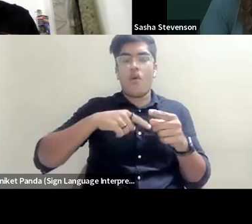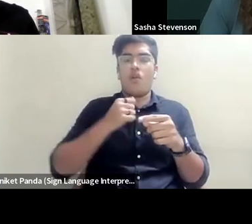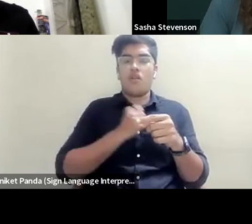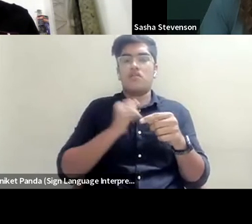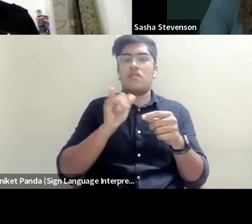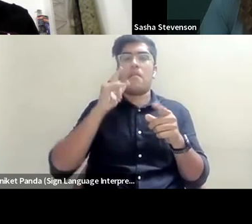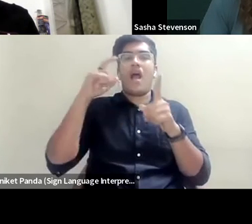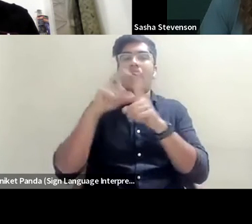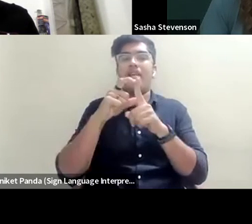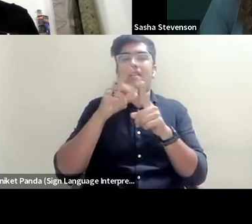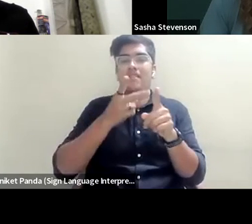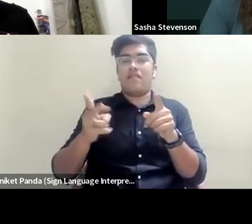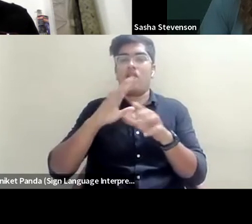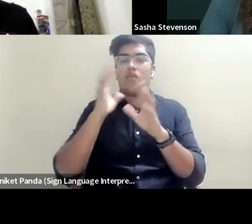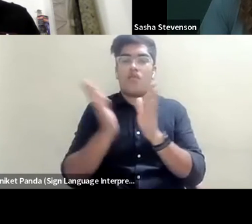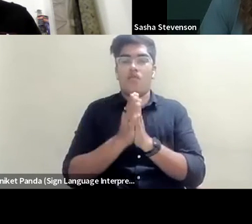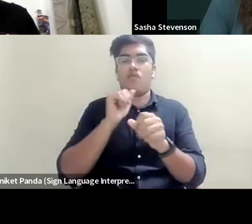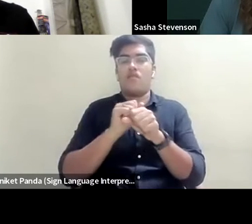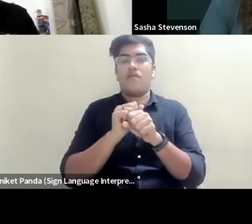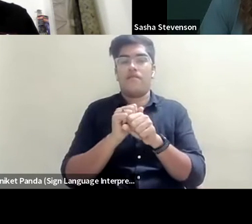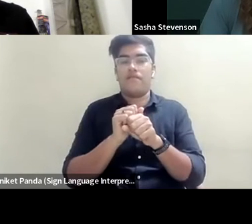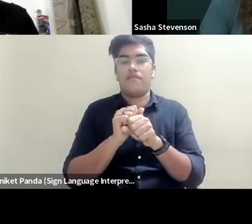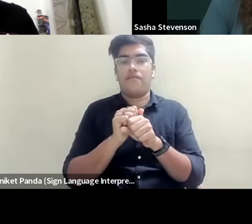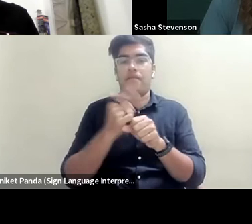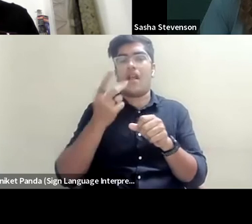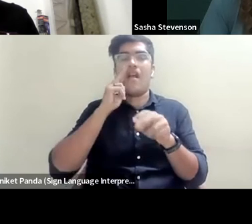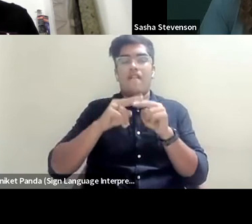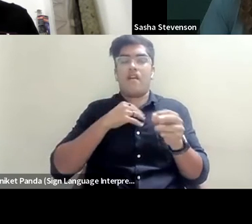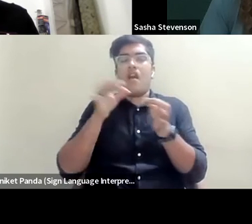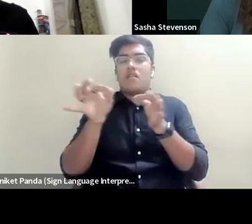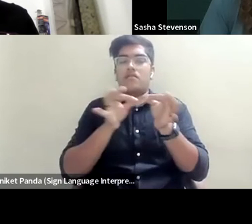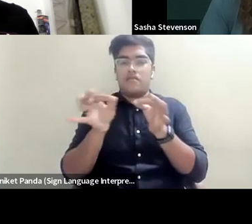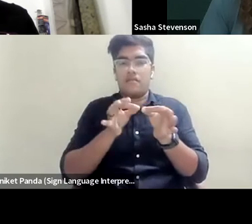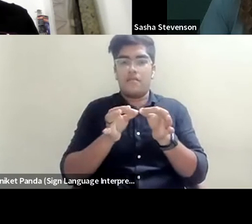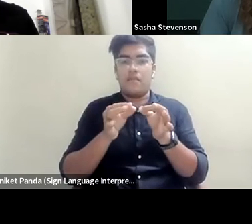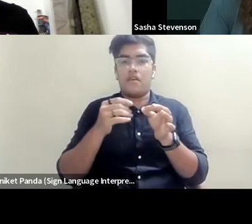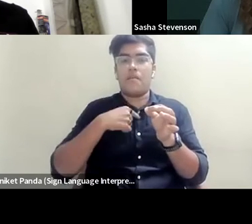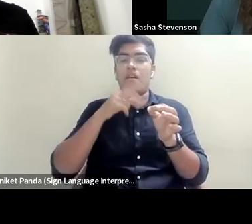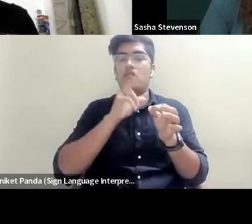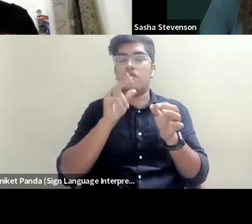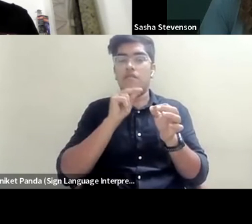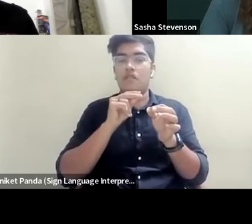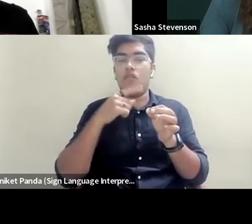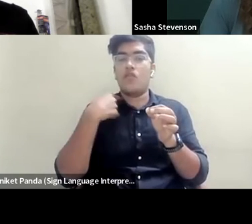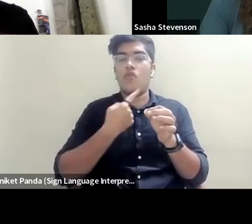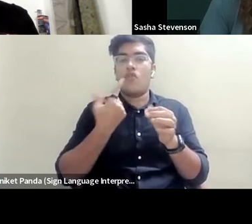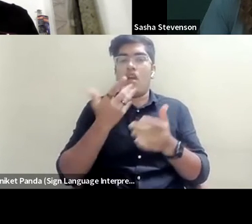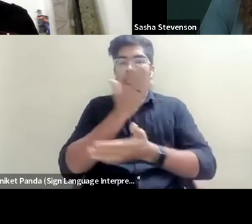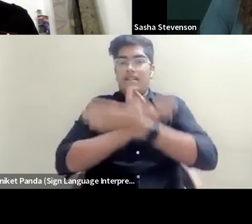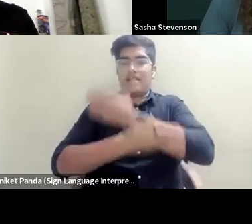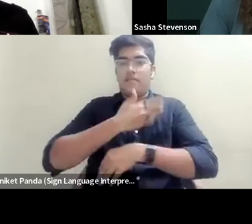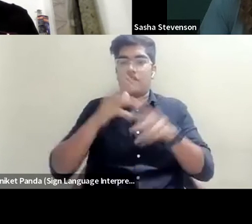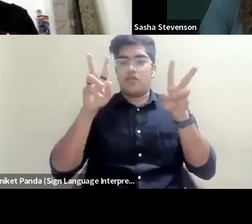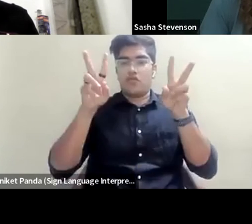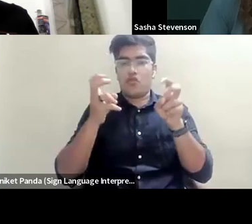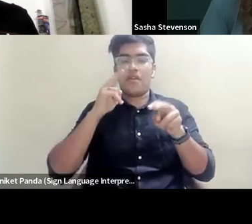identities. So, for example, if I were to speak of disability as an example,